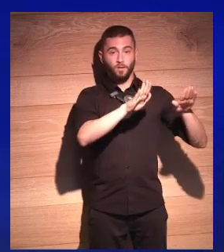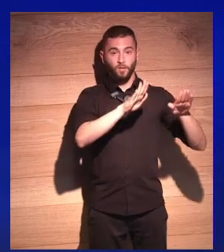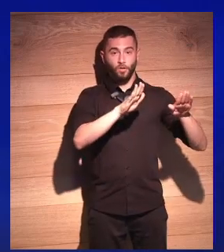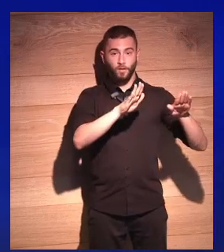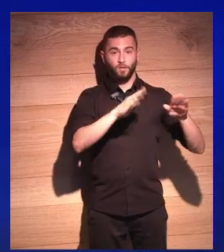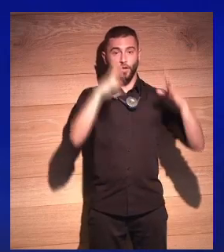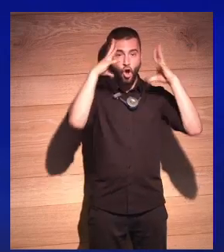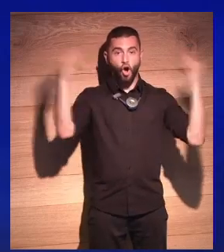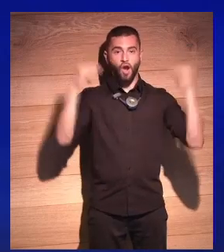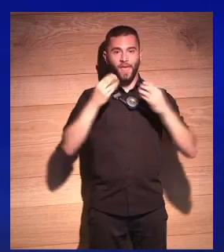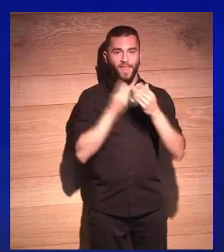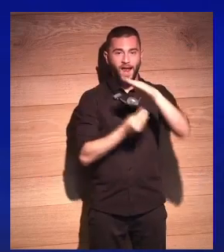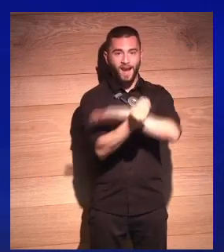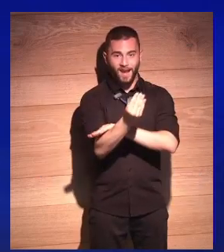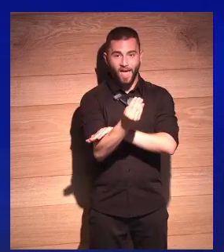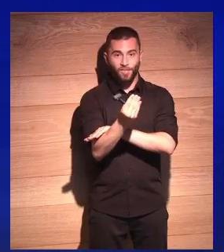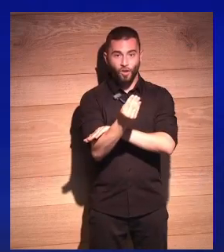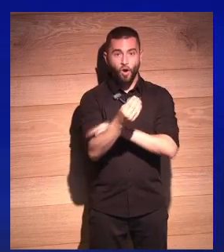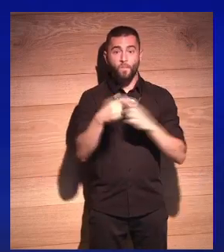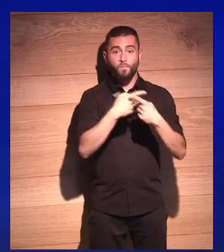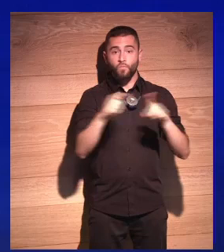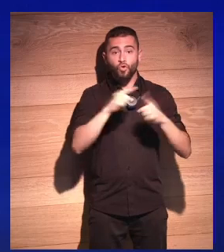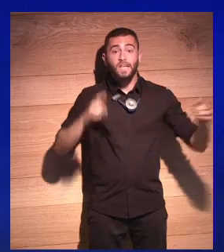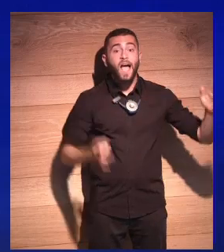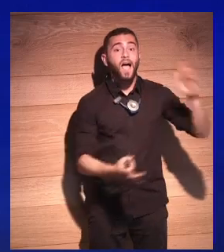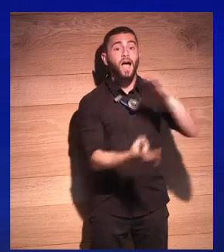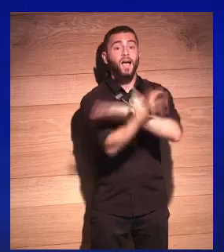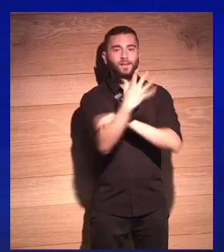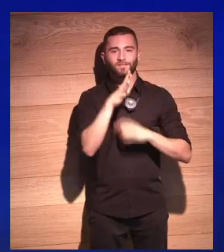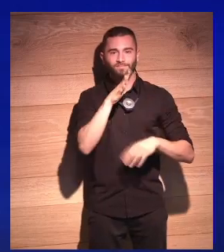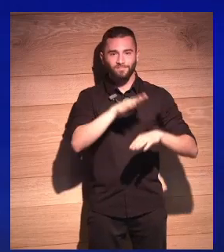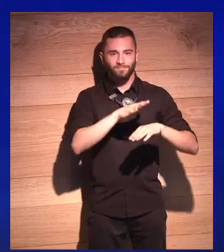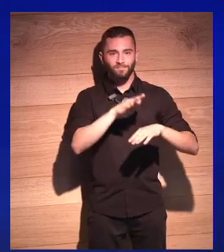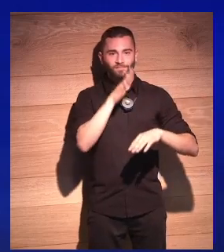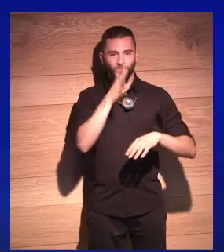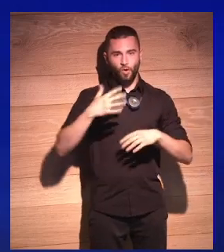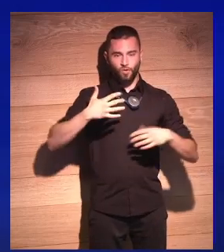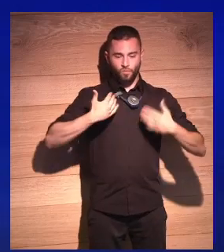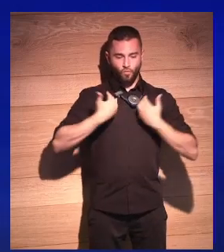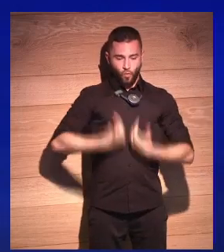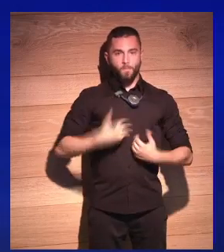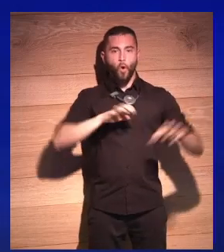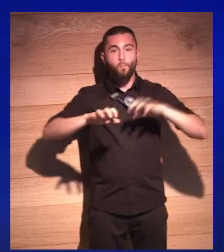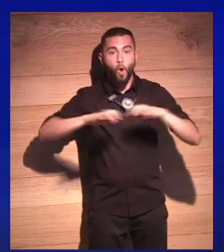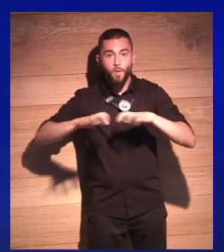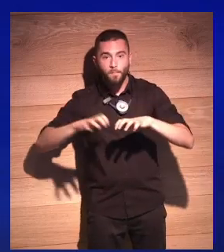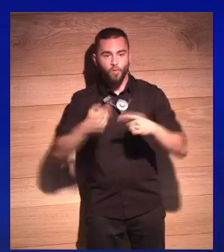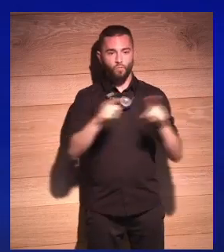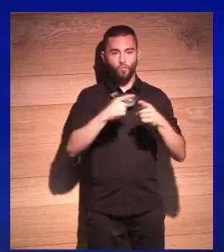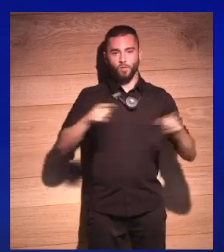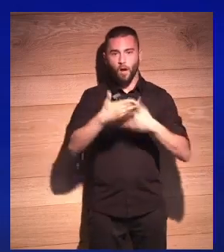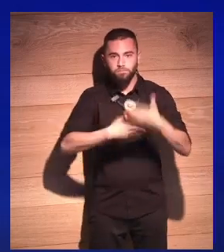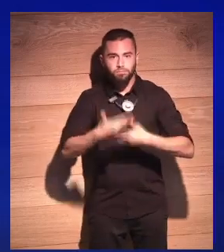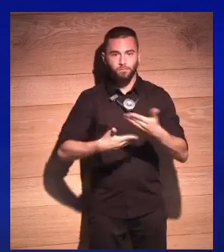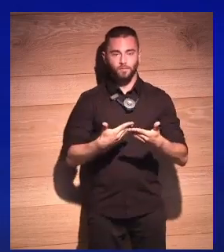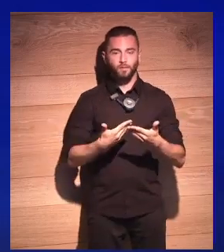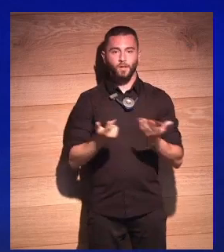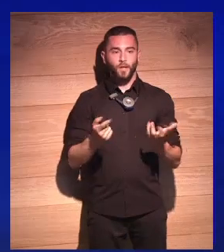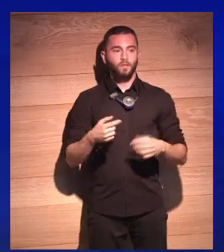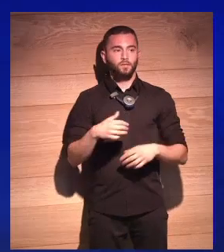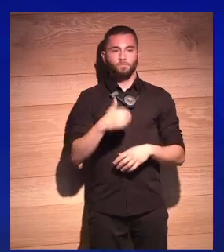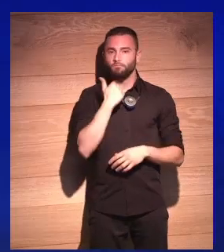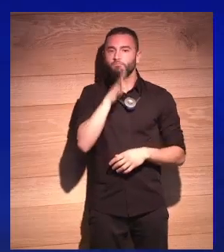Kingdom, born in Holland, and she creates all her music according to movement of her body